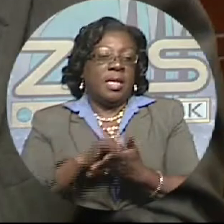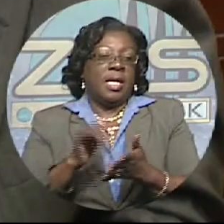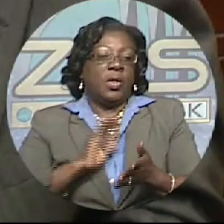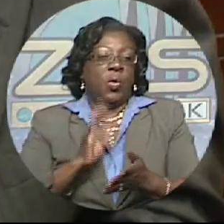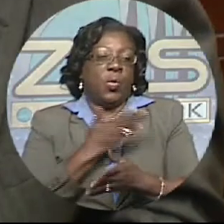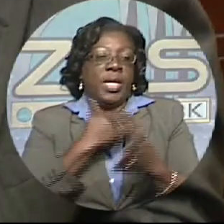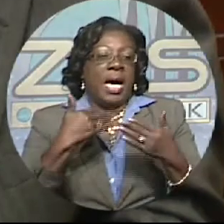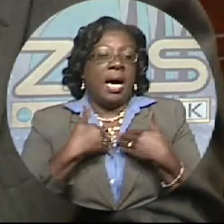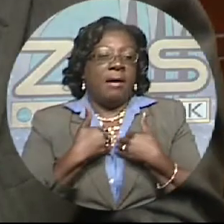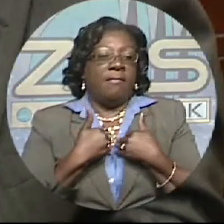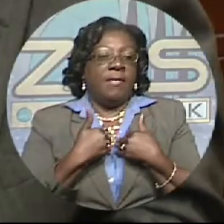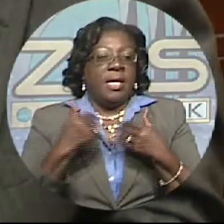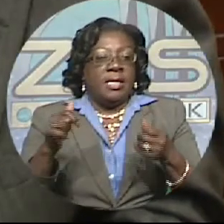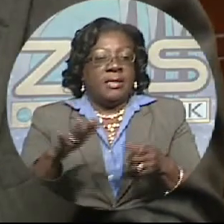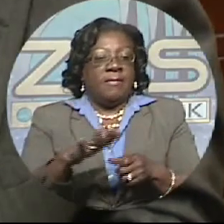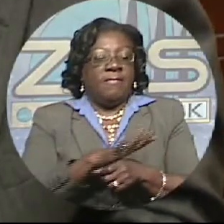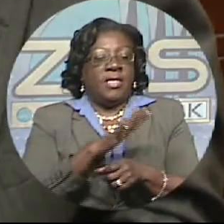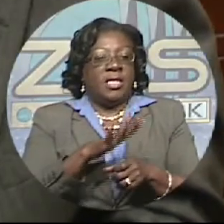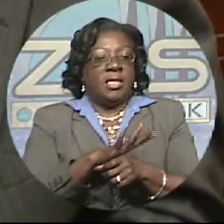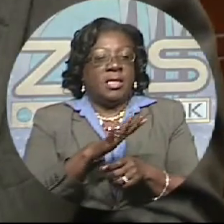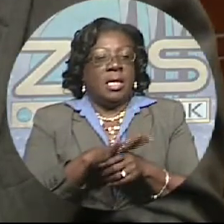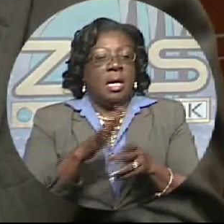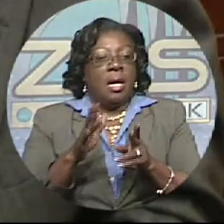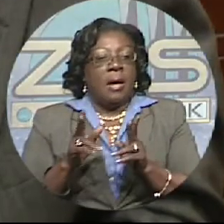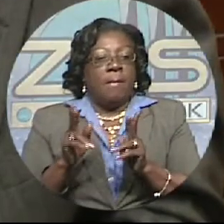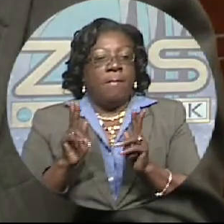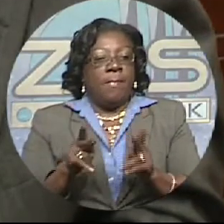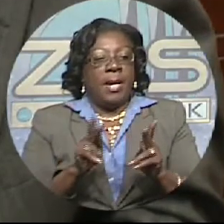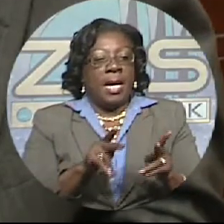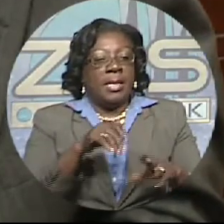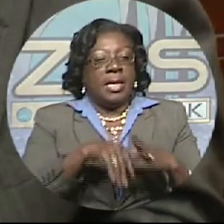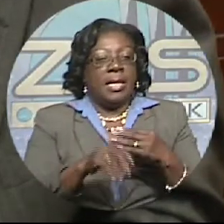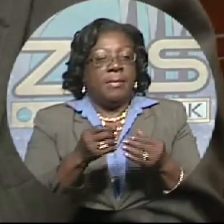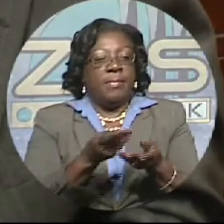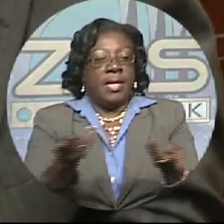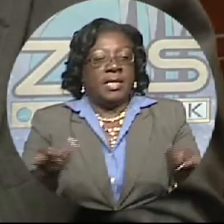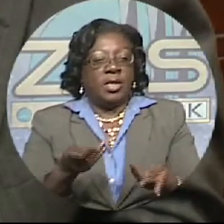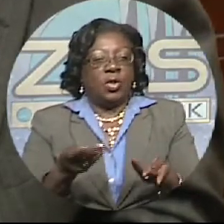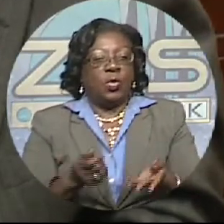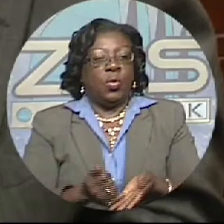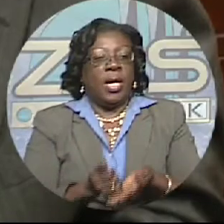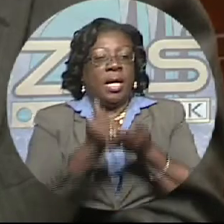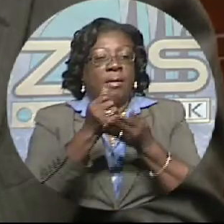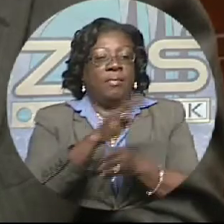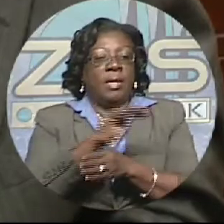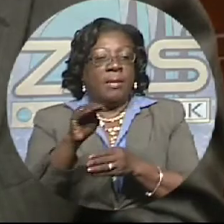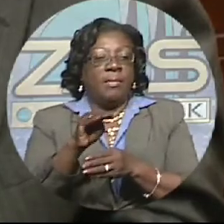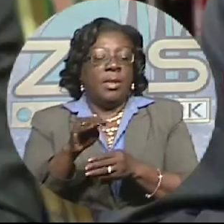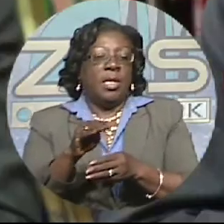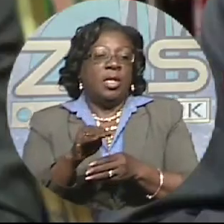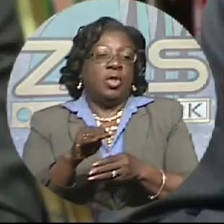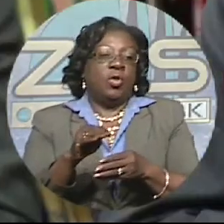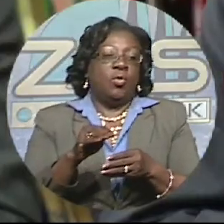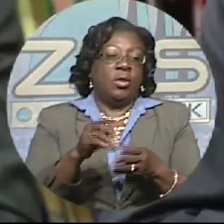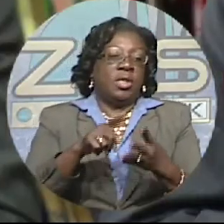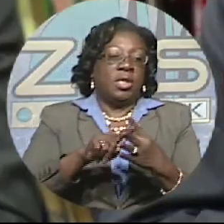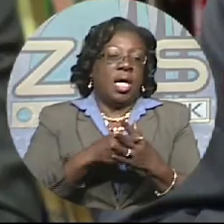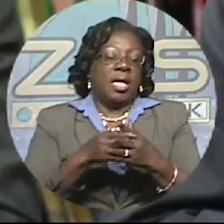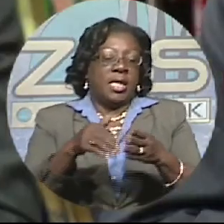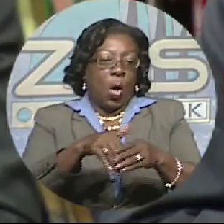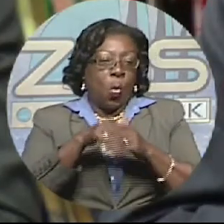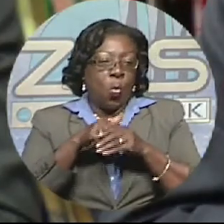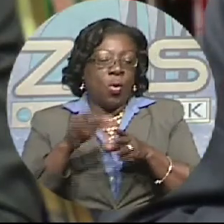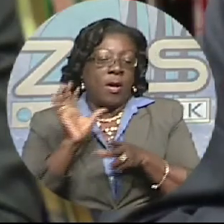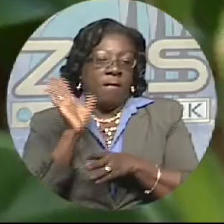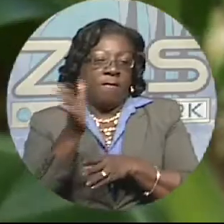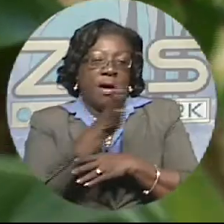have sufficient plan in place in order to assist them with fulfilling their dreams. Agriculture Minister V.